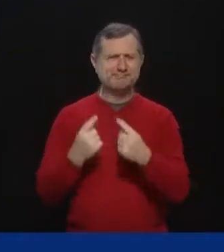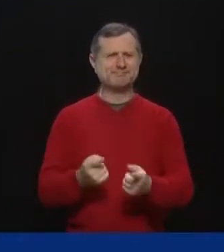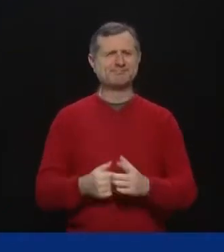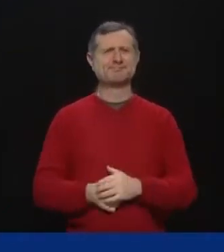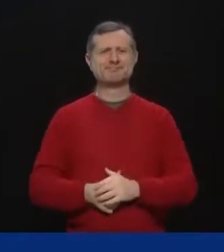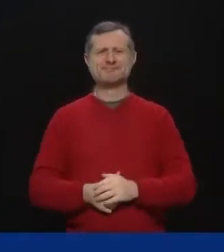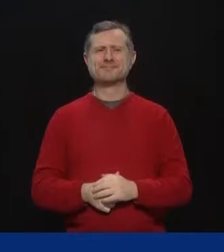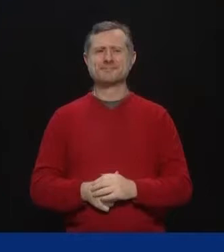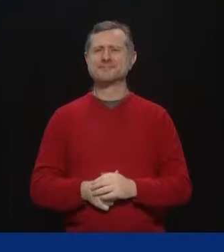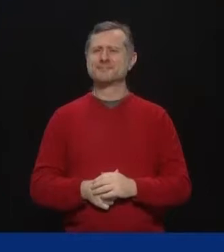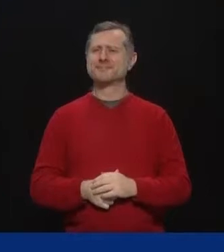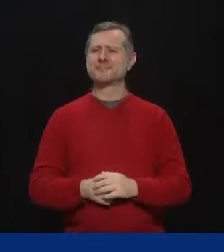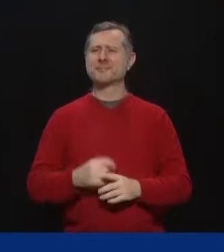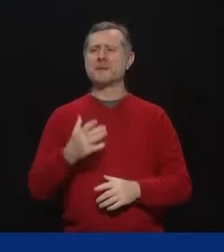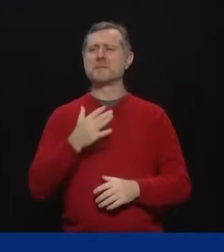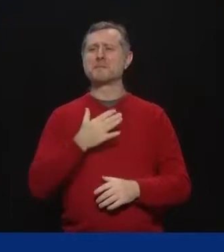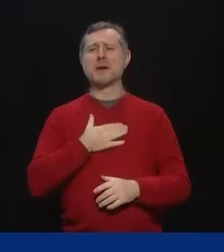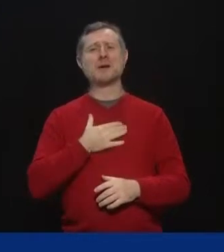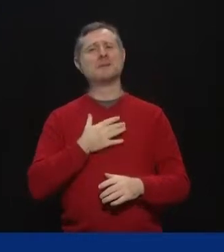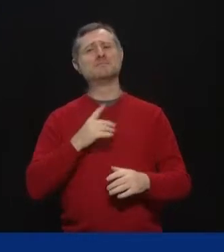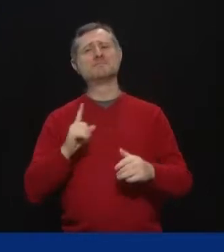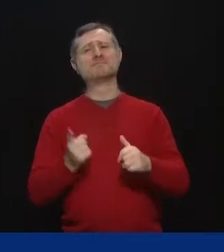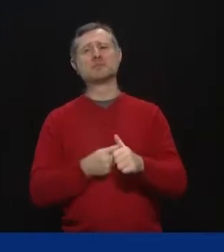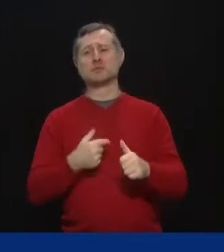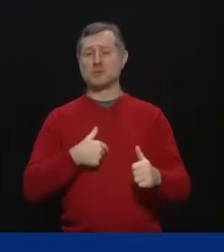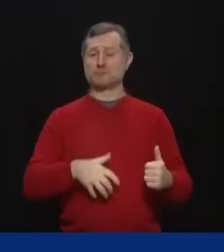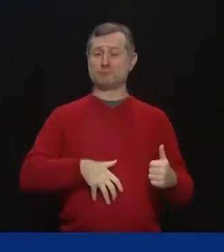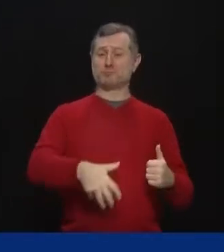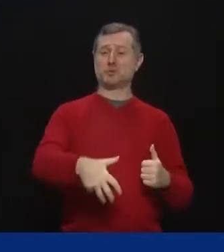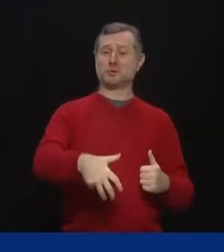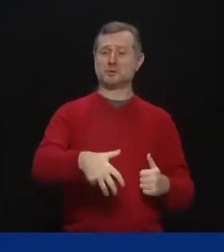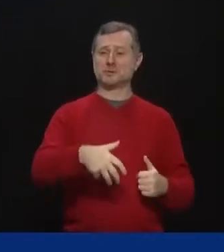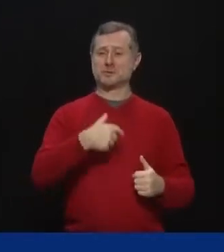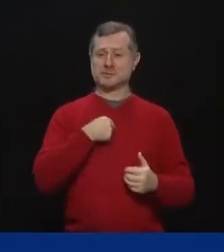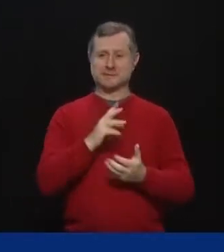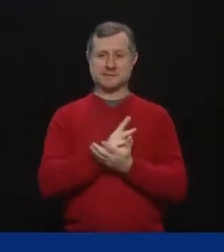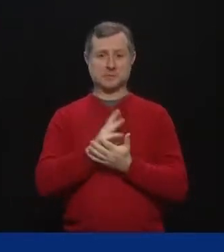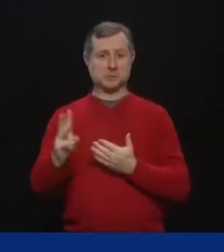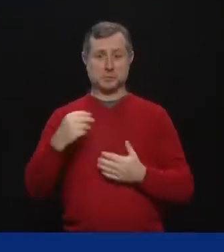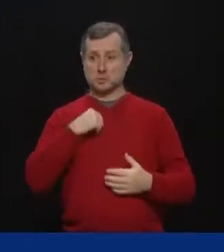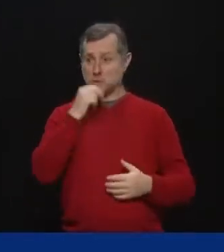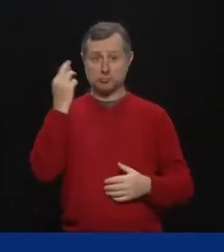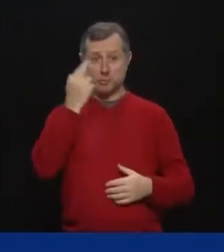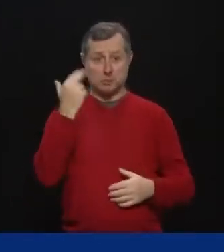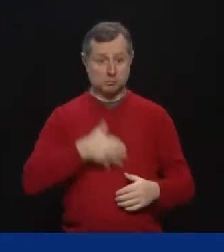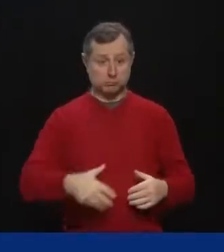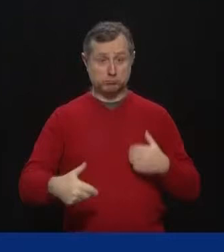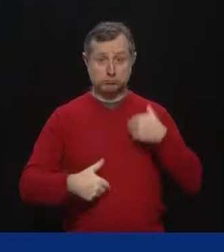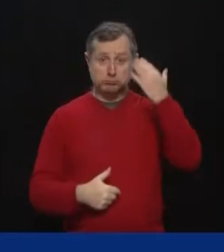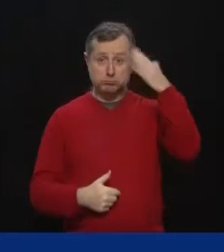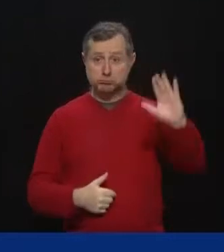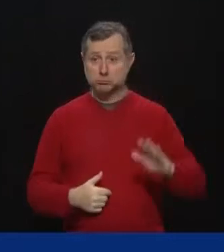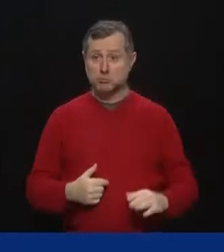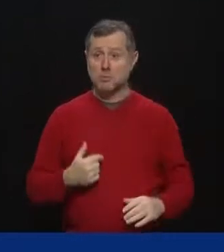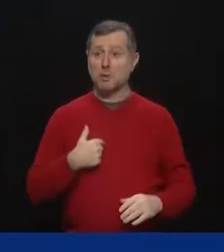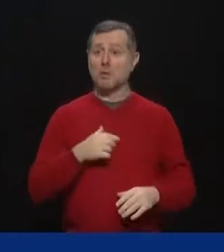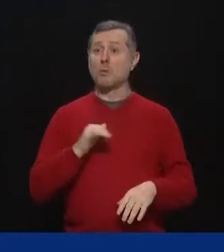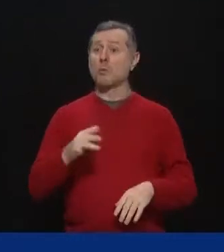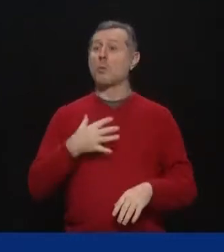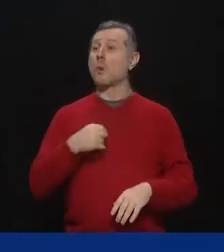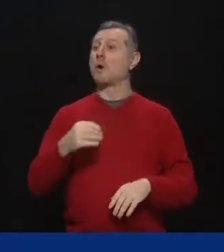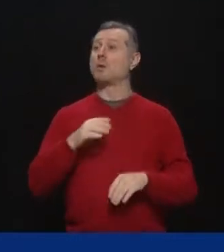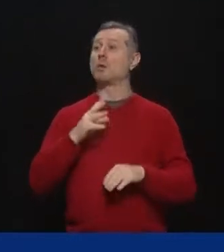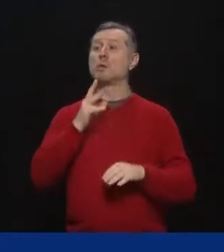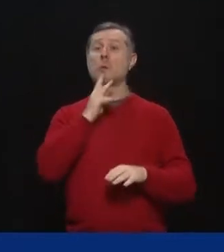was pregnant with my first child at 6 weeks. I actually went on a whitewater rafting trip, it turns out, at 3 months because I didn't know I was pregnant. I mean, that